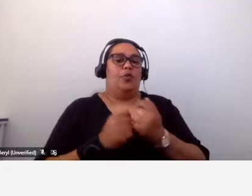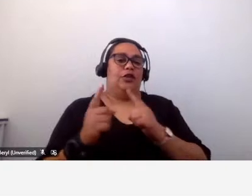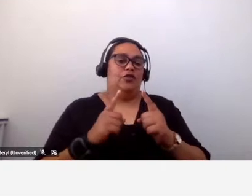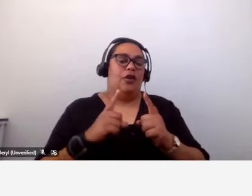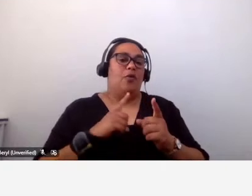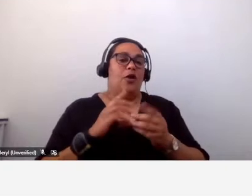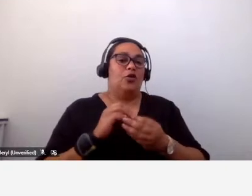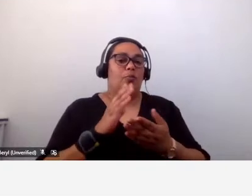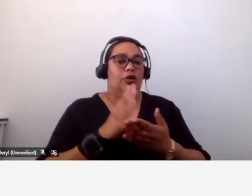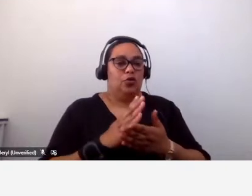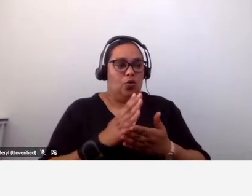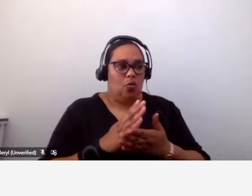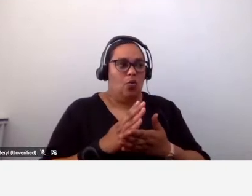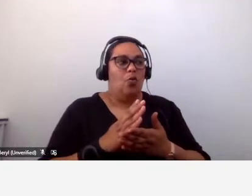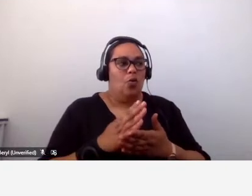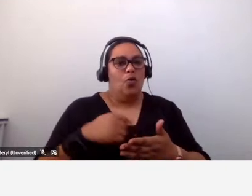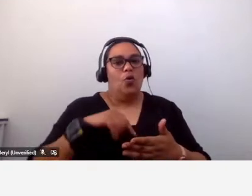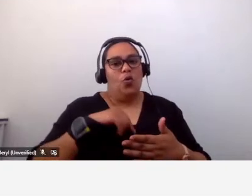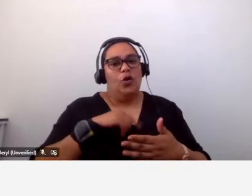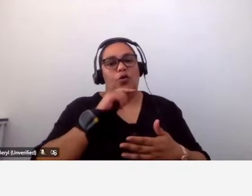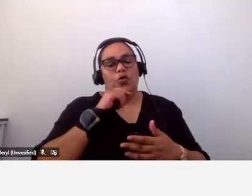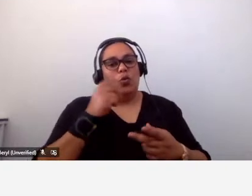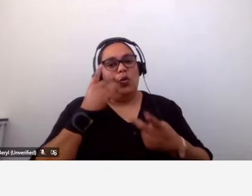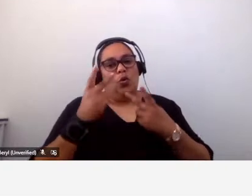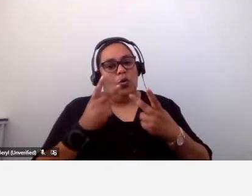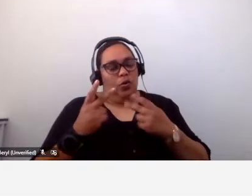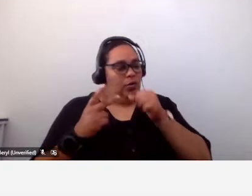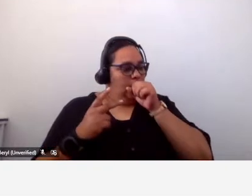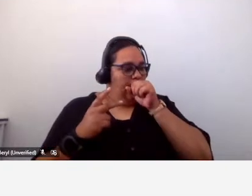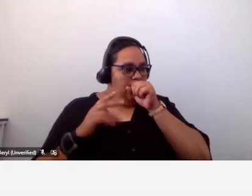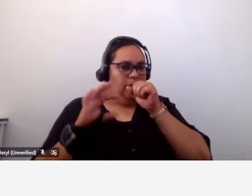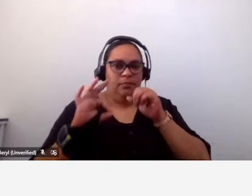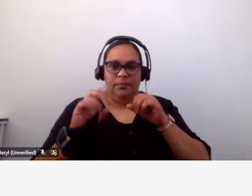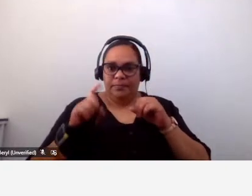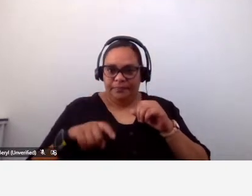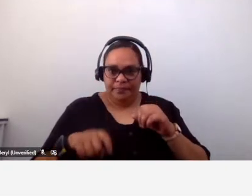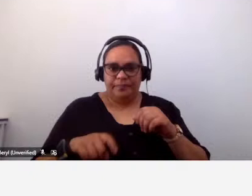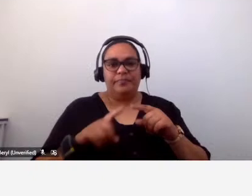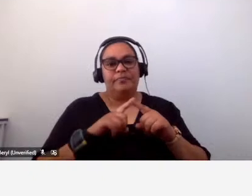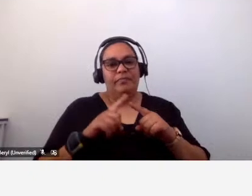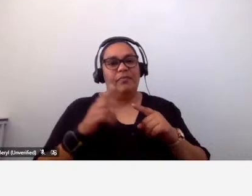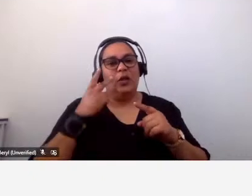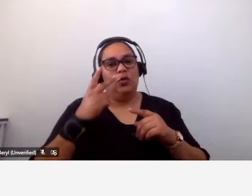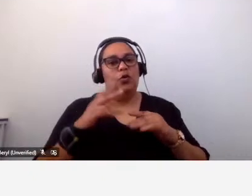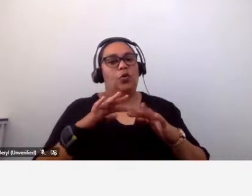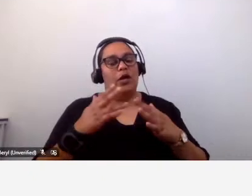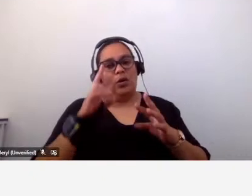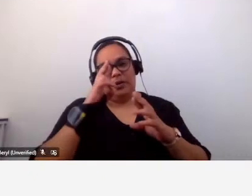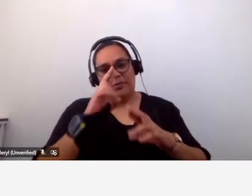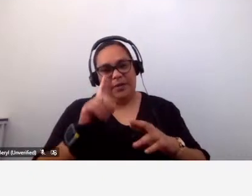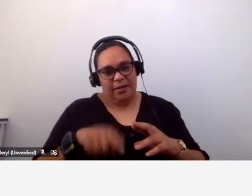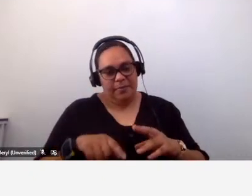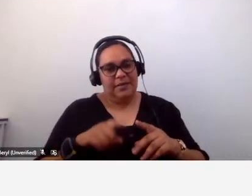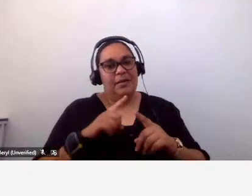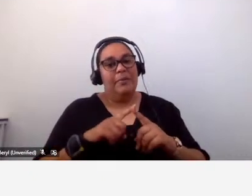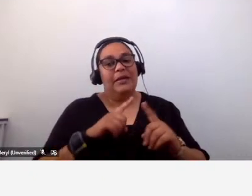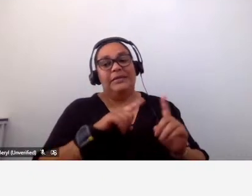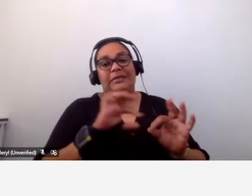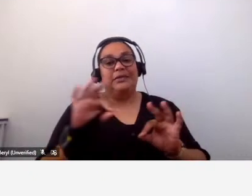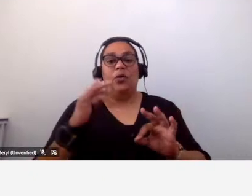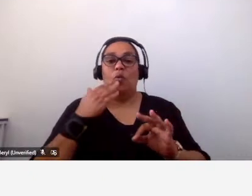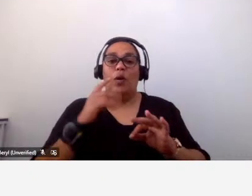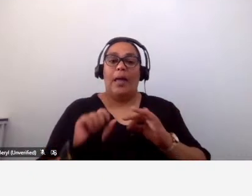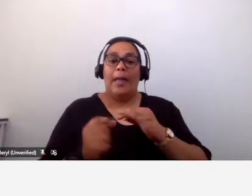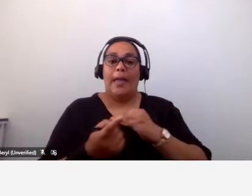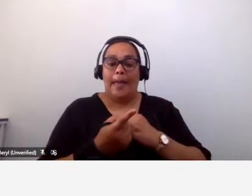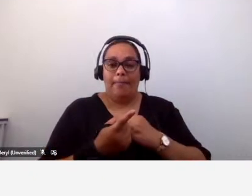ensure that, and that we look at them very properly, we look at them with respect, and those who happen